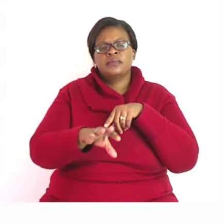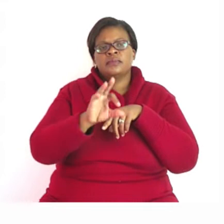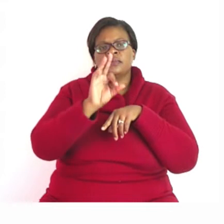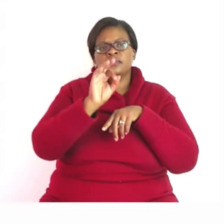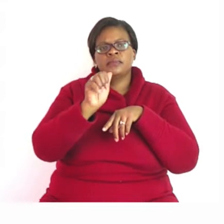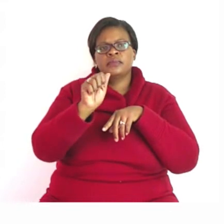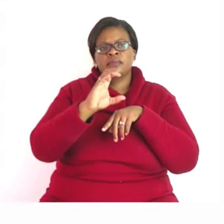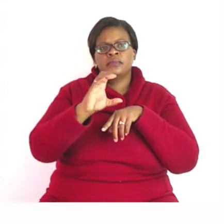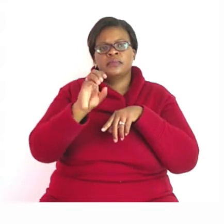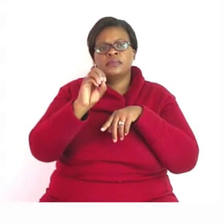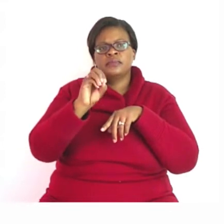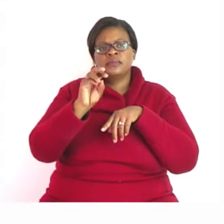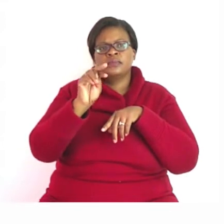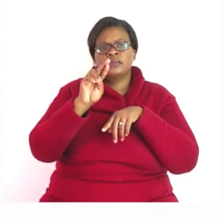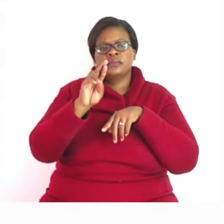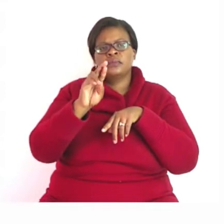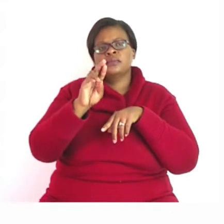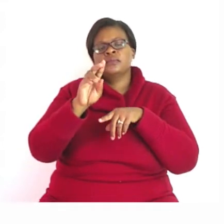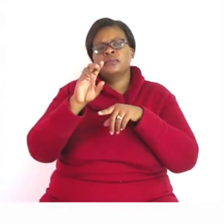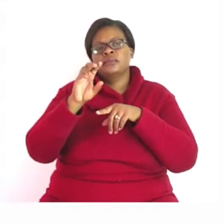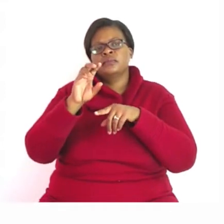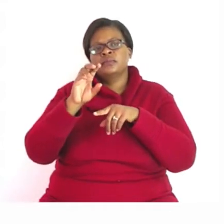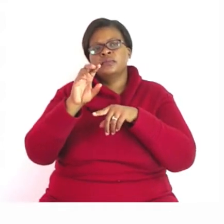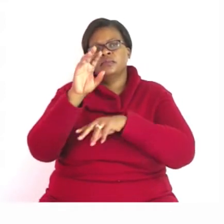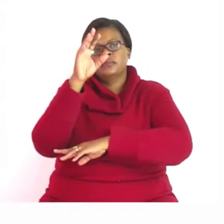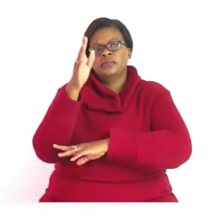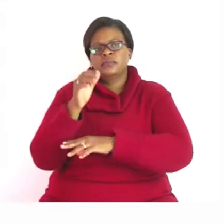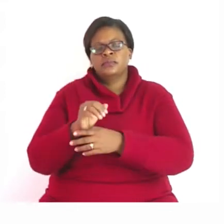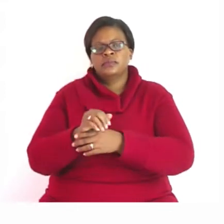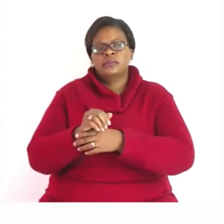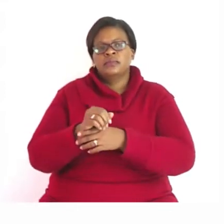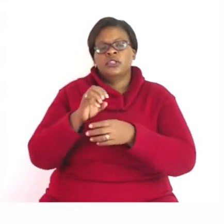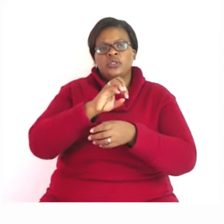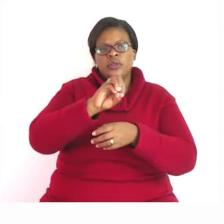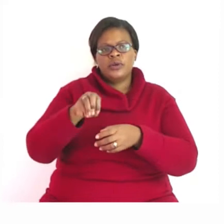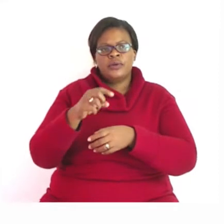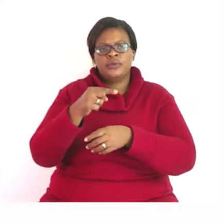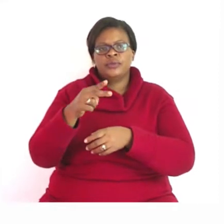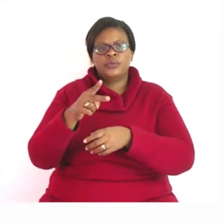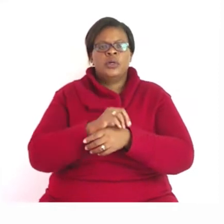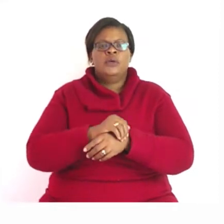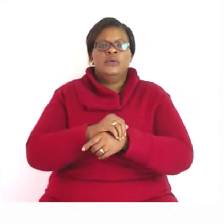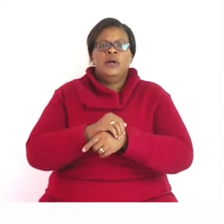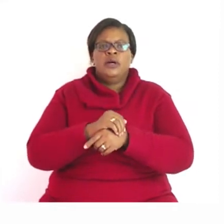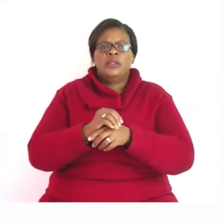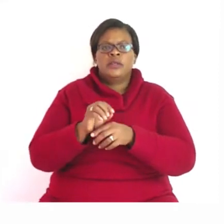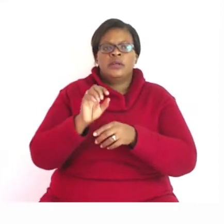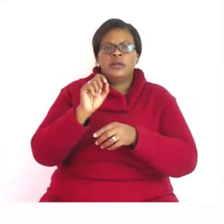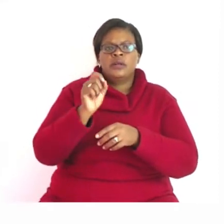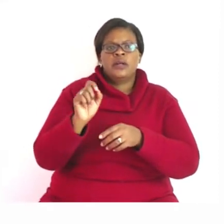to be 56. So we just have to take out that 12 and write 56 there.